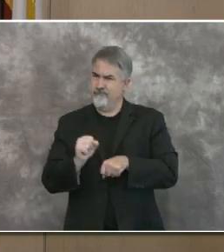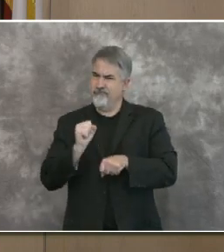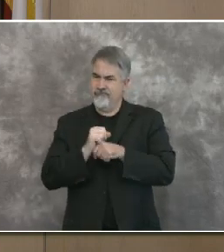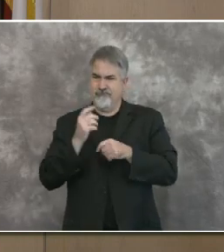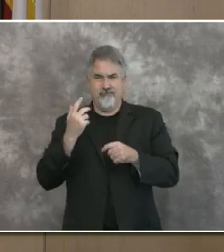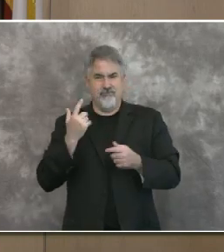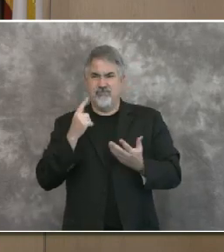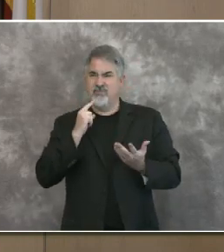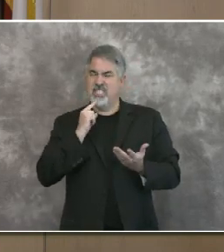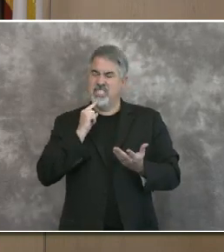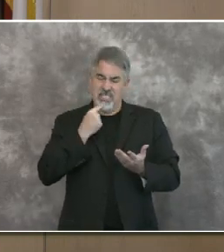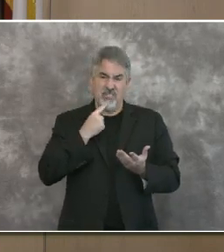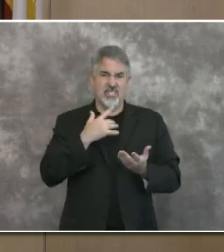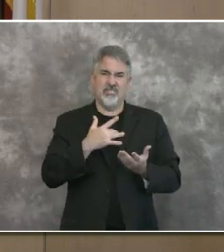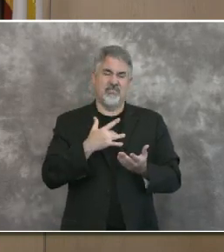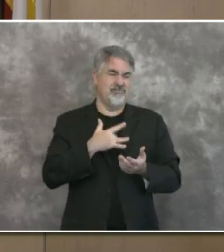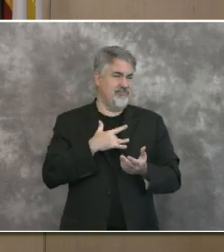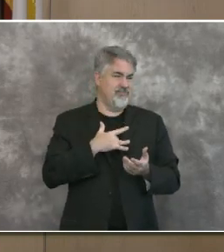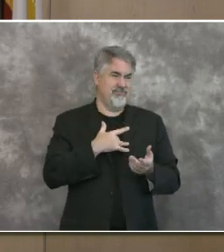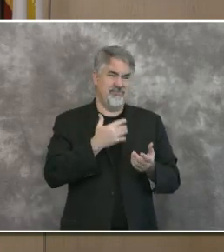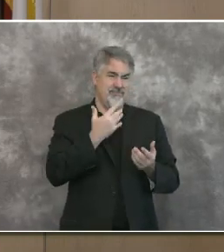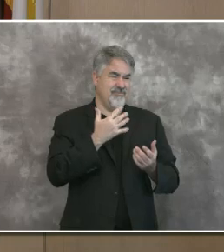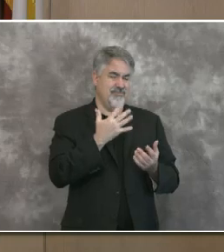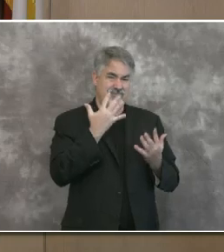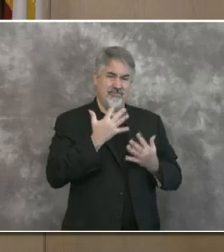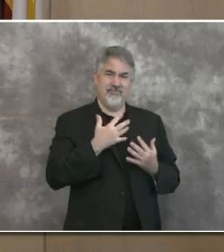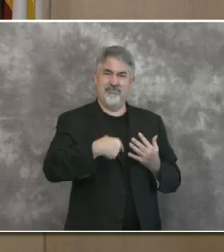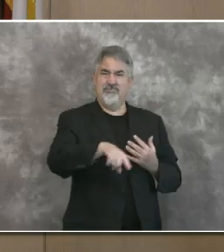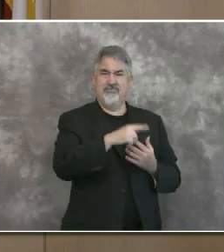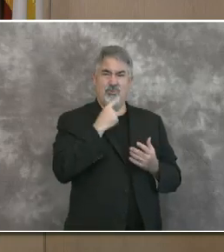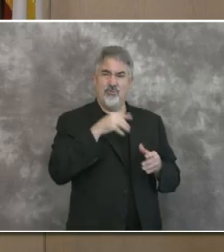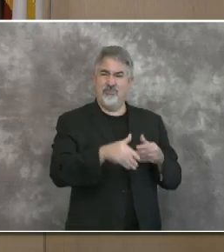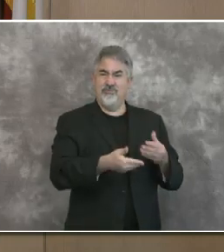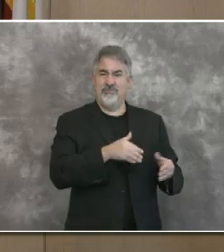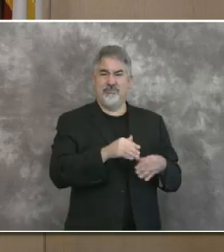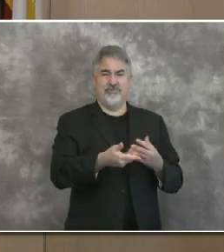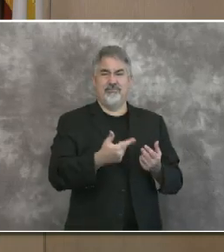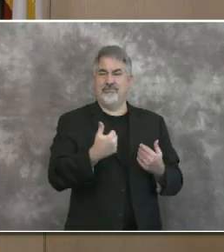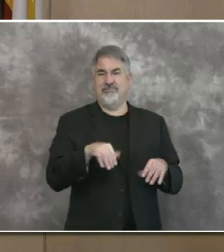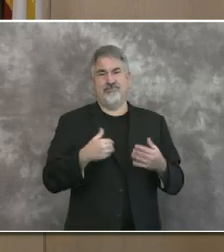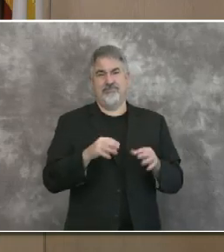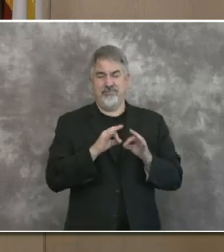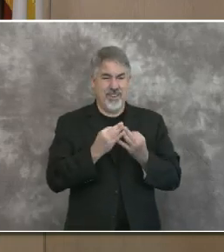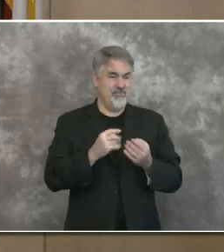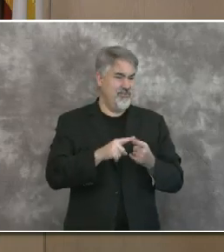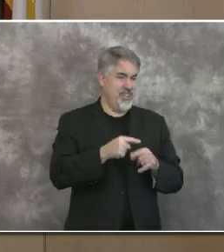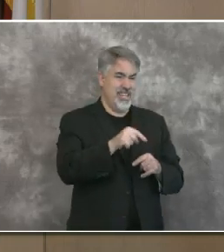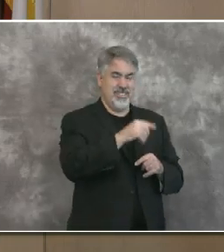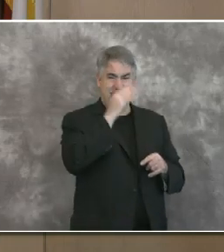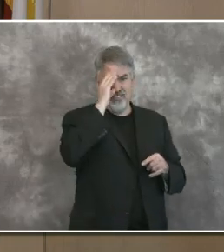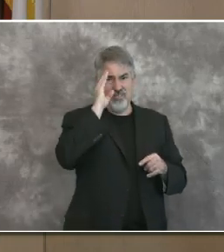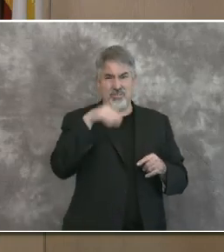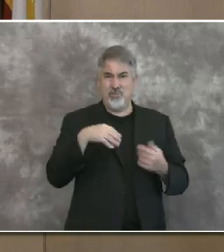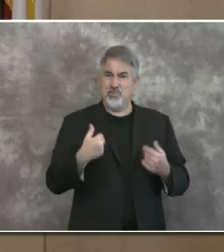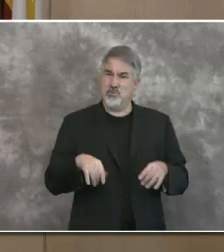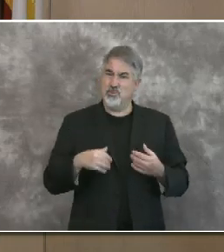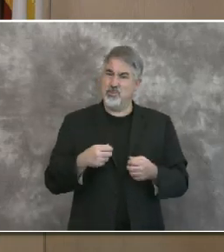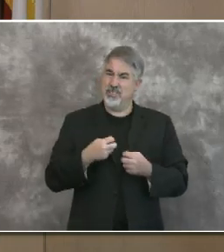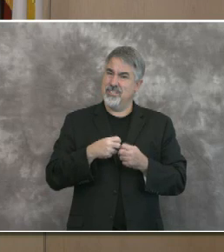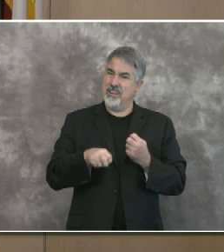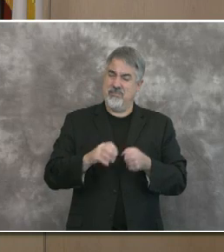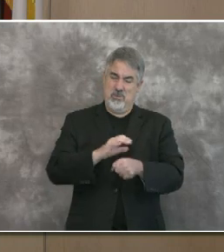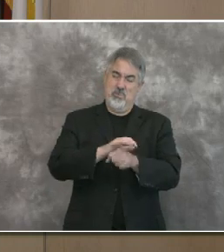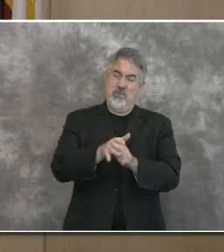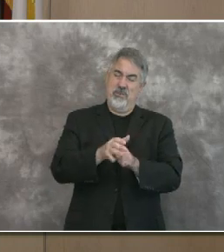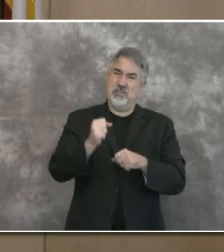sympathies and condolences to the families and friends of those that have lost their lives to COVID-19,